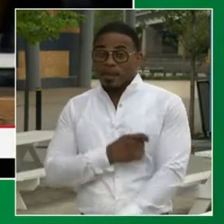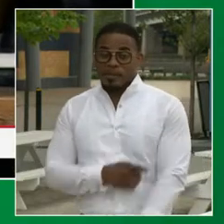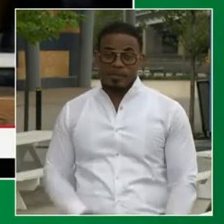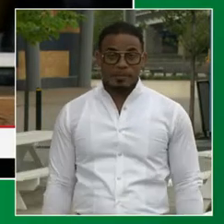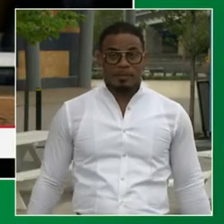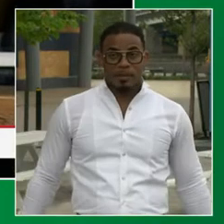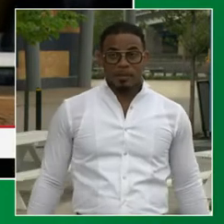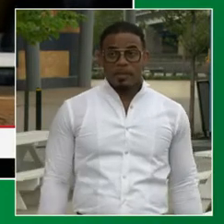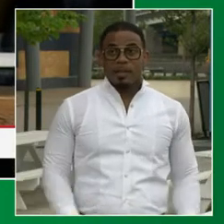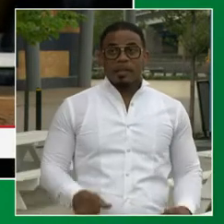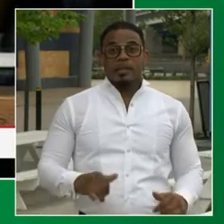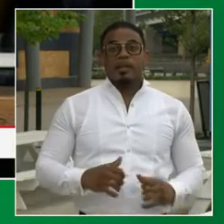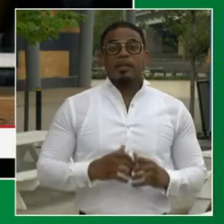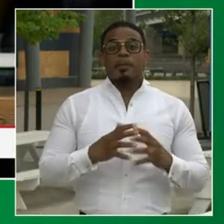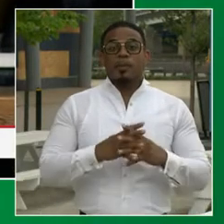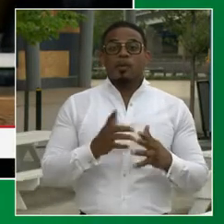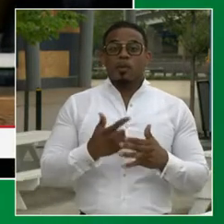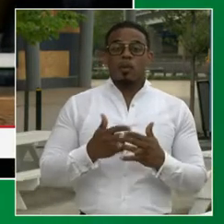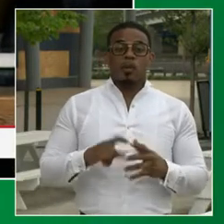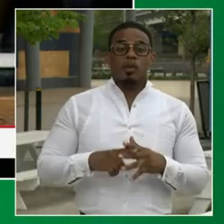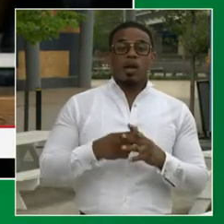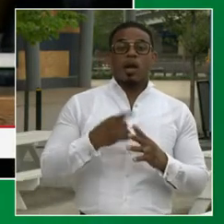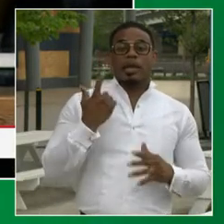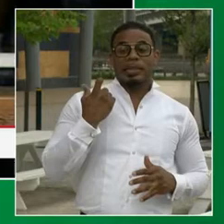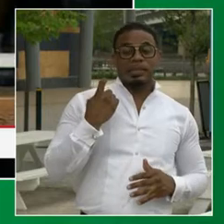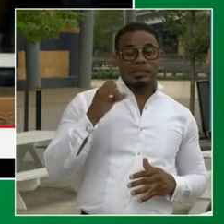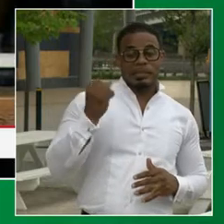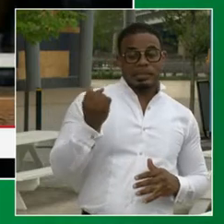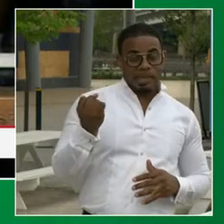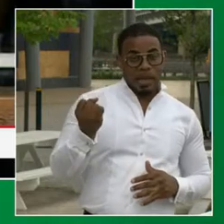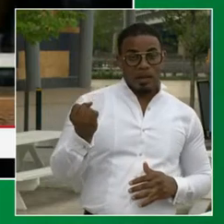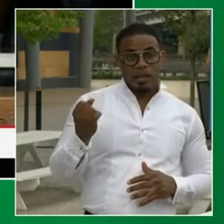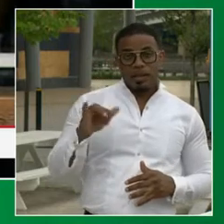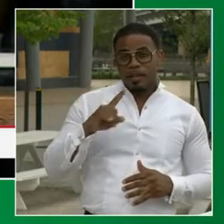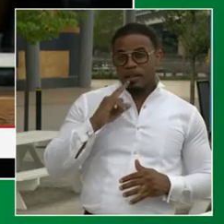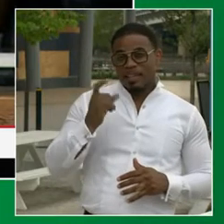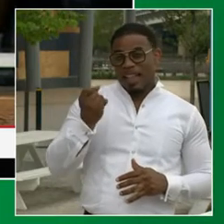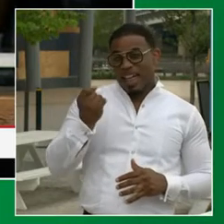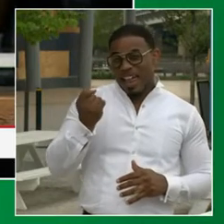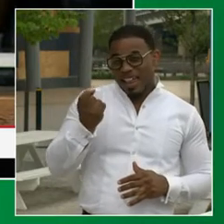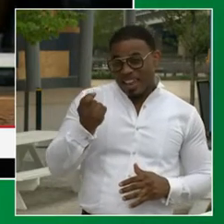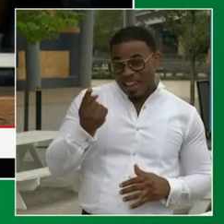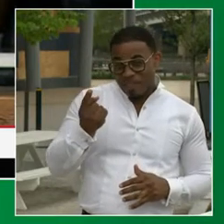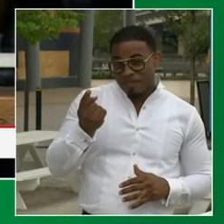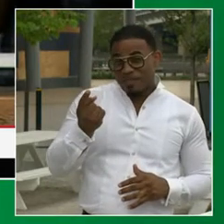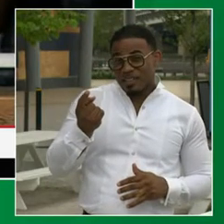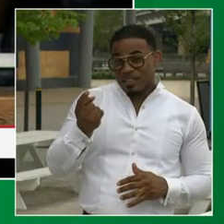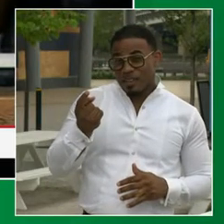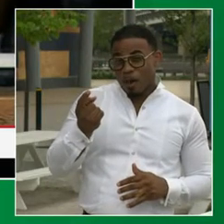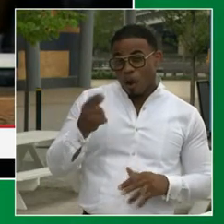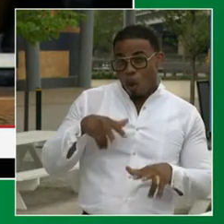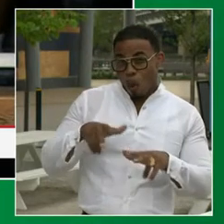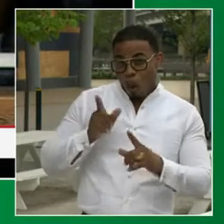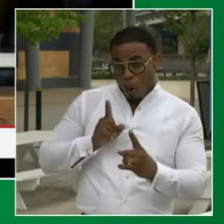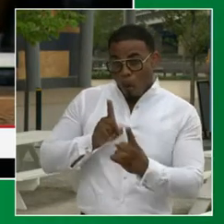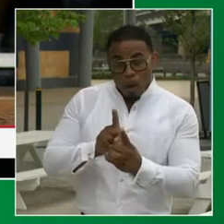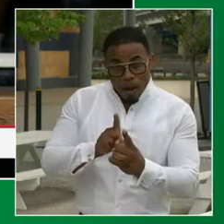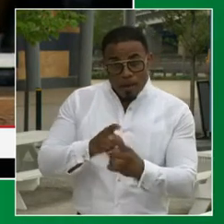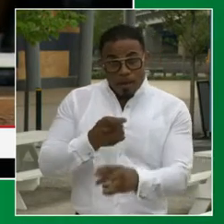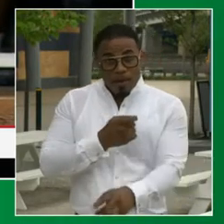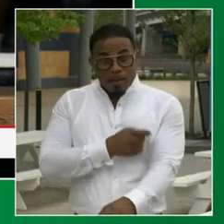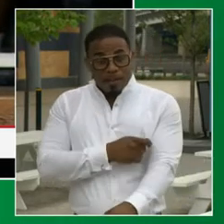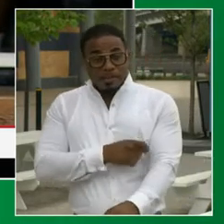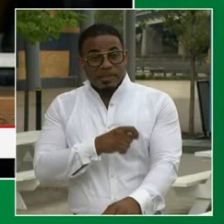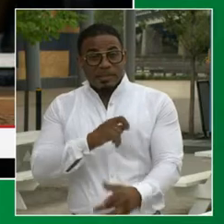vaccinated. This builds on what we launched on Saturday, which are 11 walk-up vaccination sites